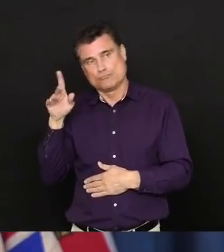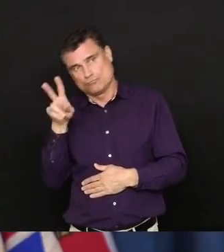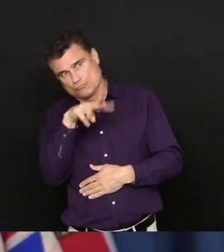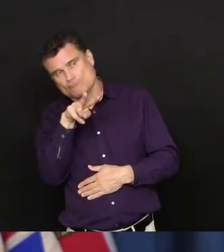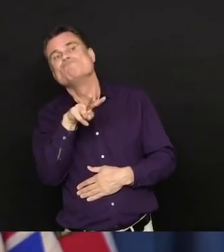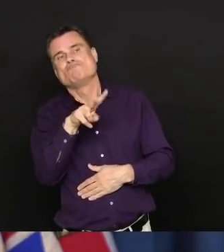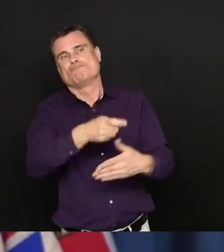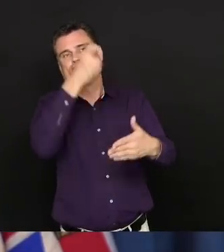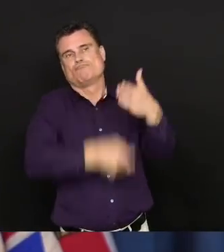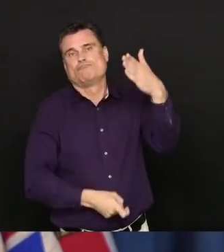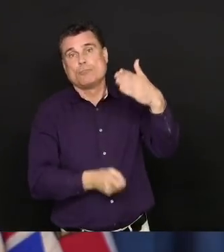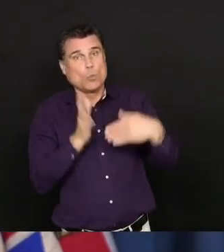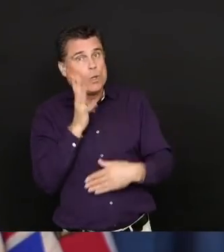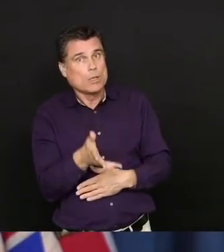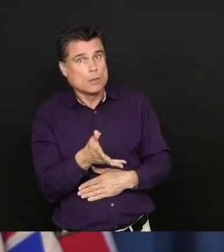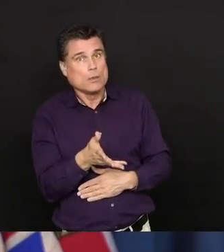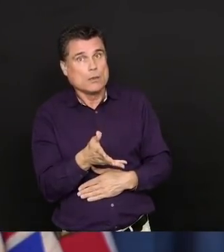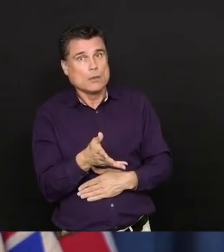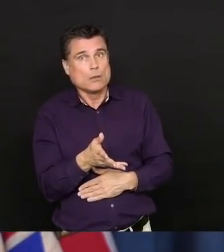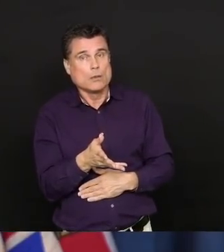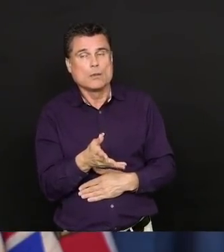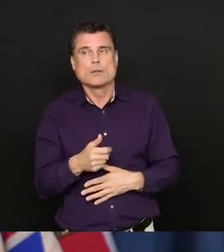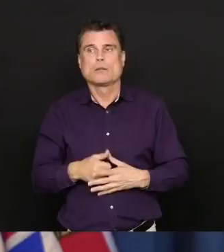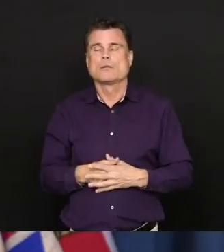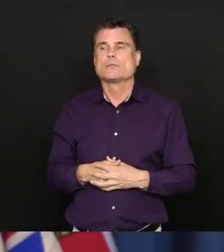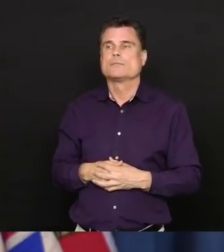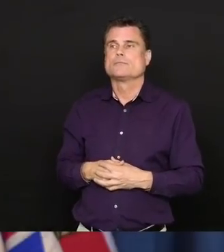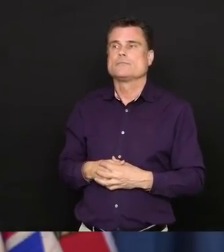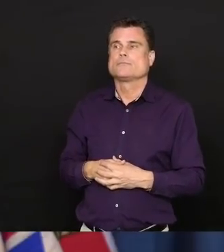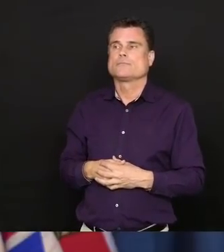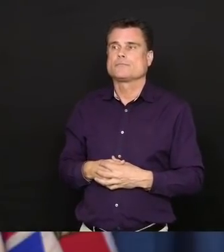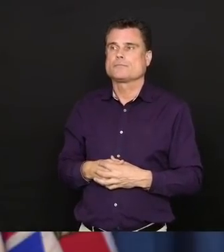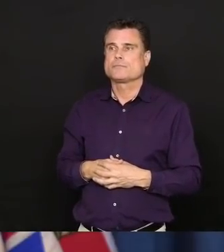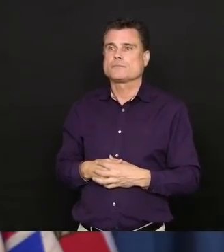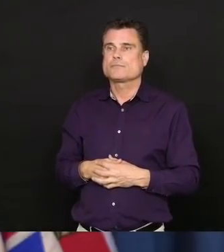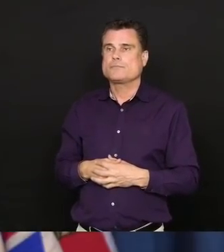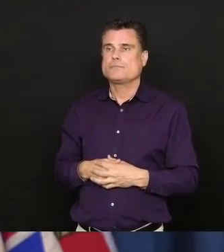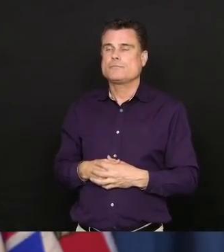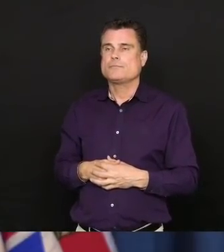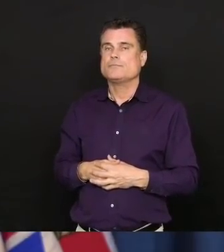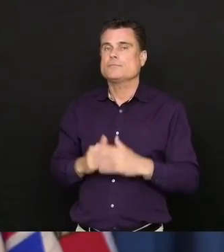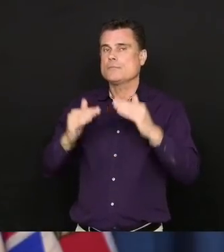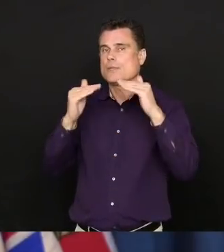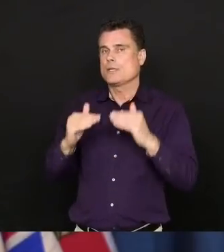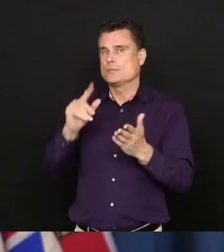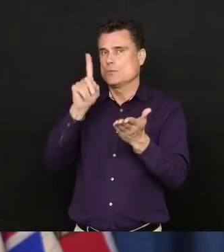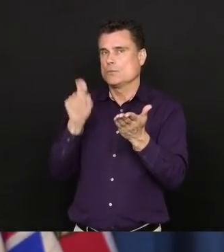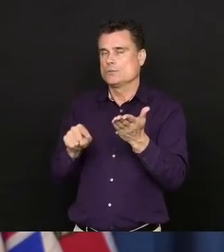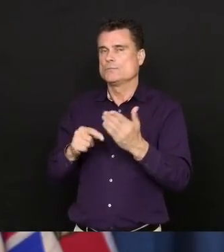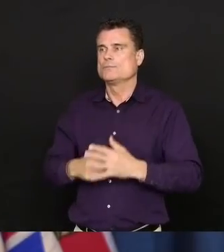orders. Okay, next we have a question from Jennifer Saltman with the Vancouver Sun.